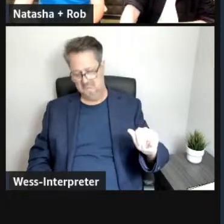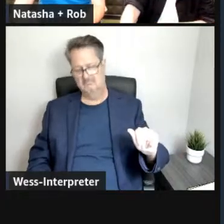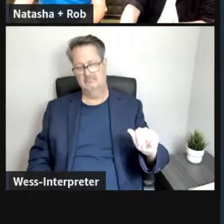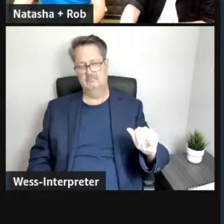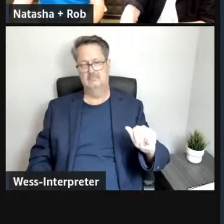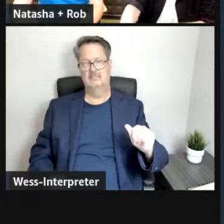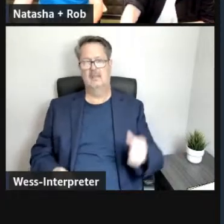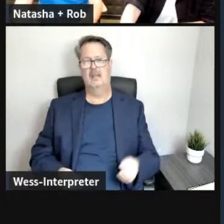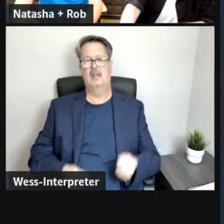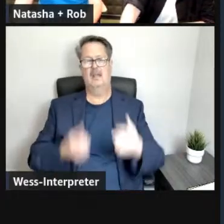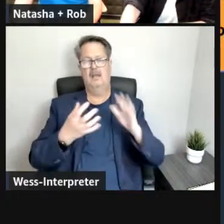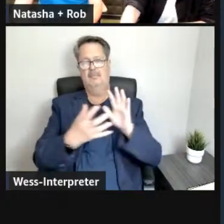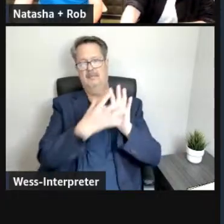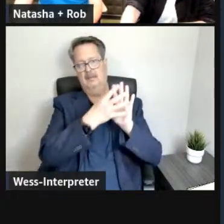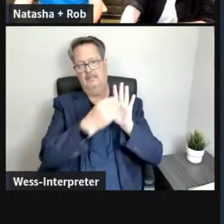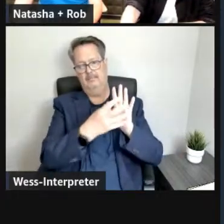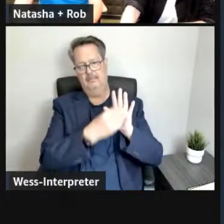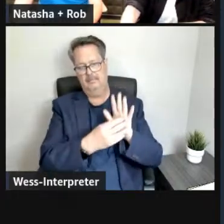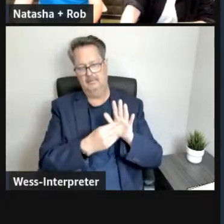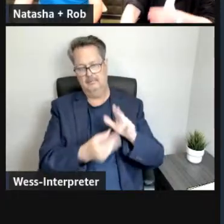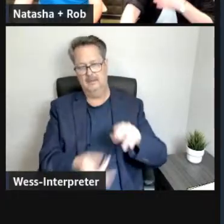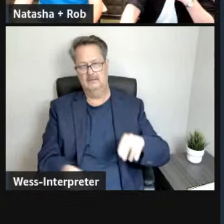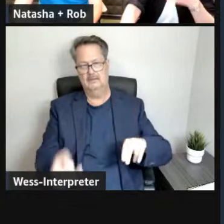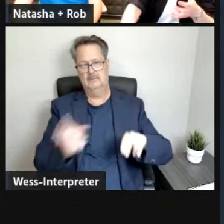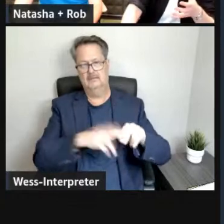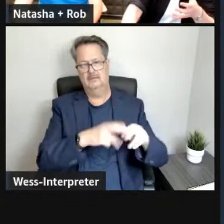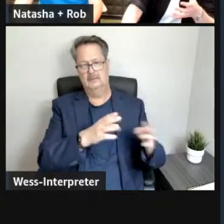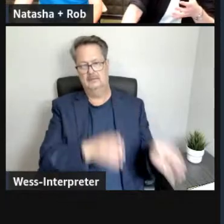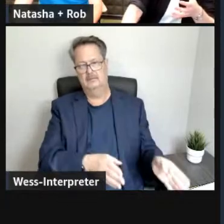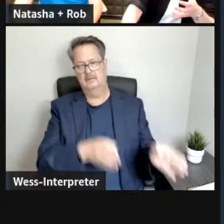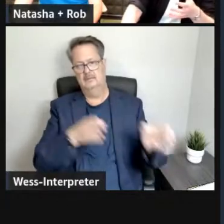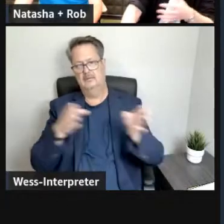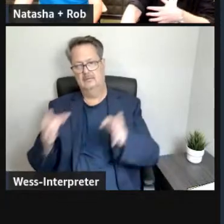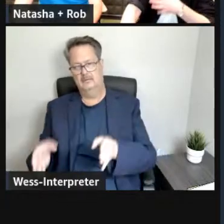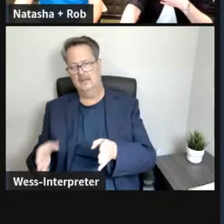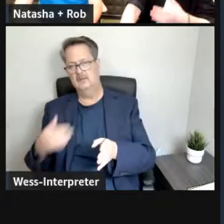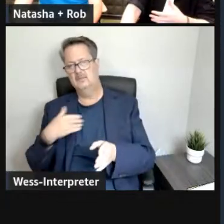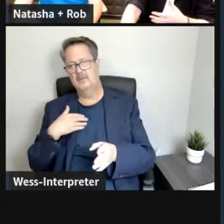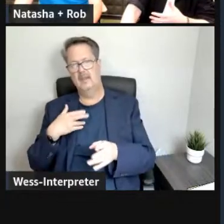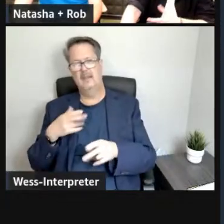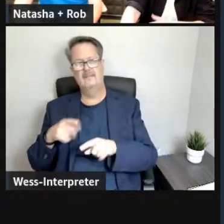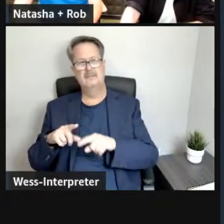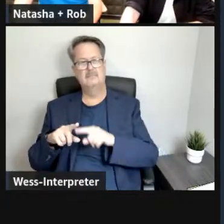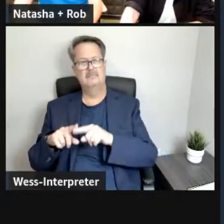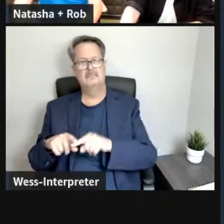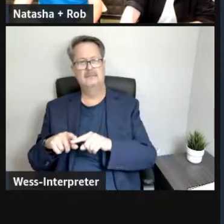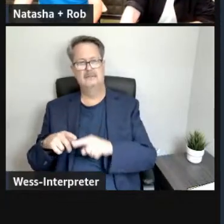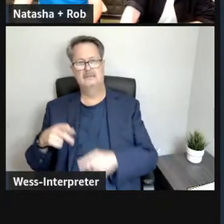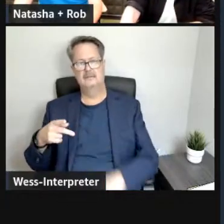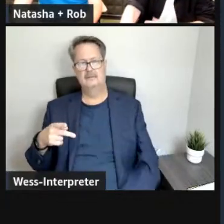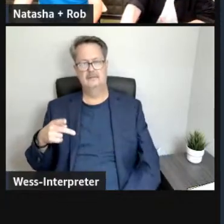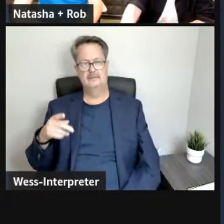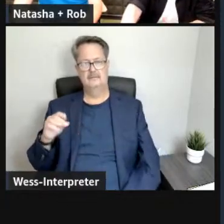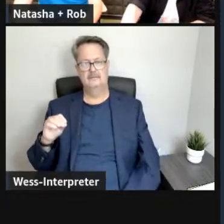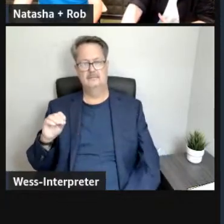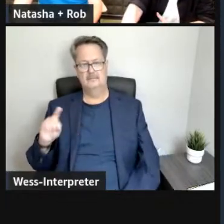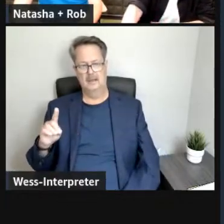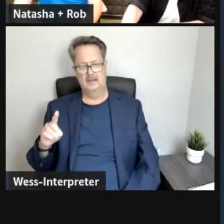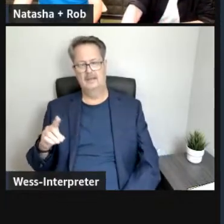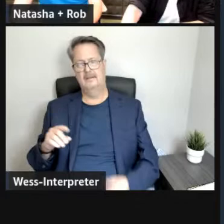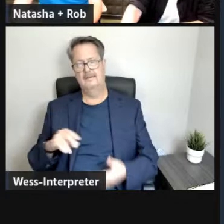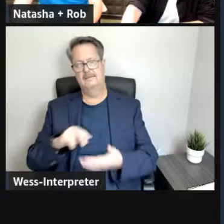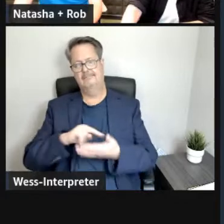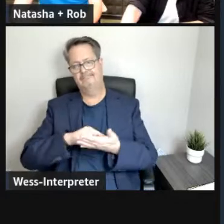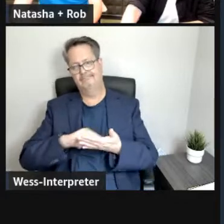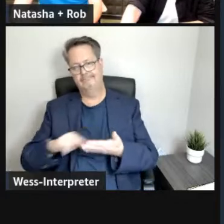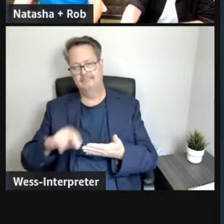replicas needs to increase in our particular cluster, and you've got some pending pods. Now, we know that this will be marked as unschedulable because there isn't enough